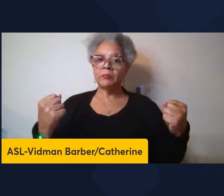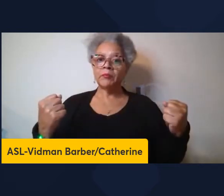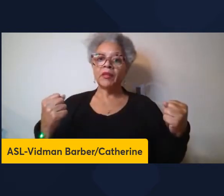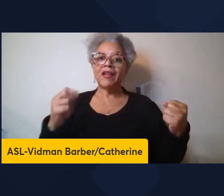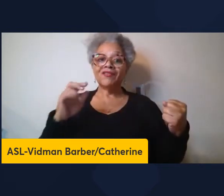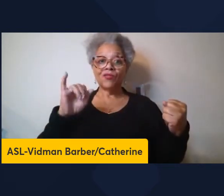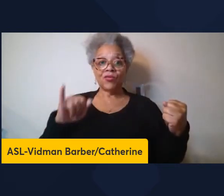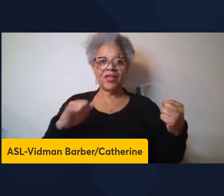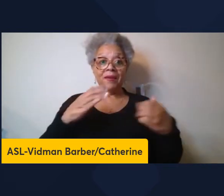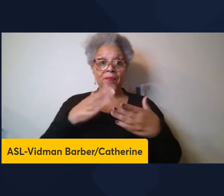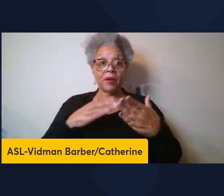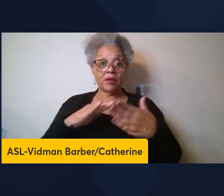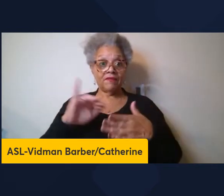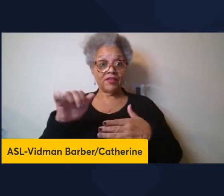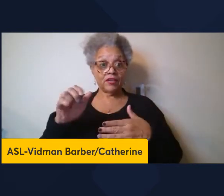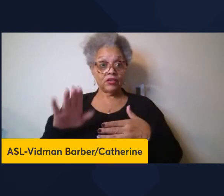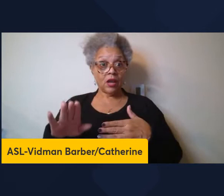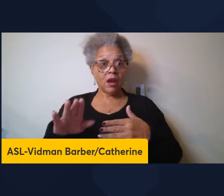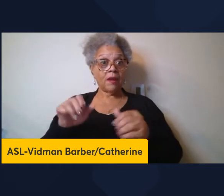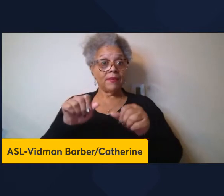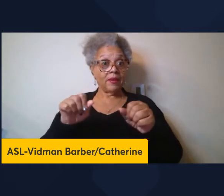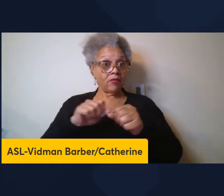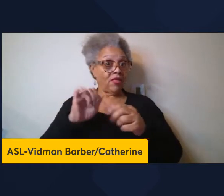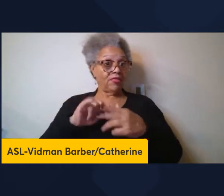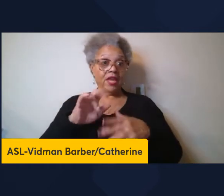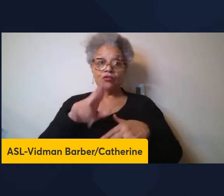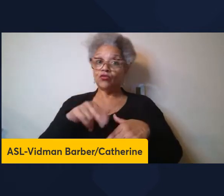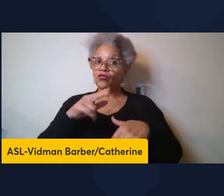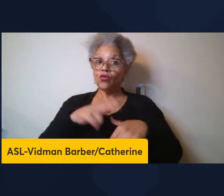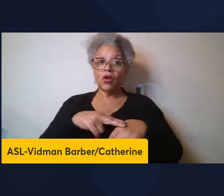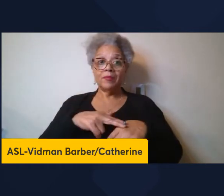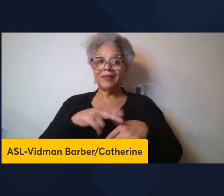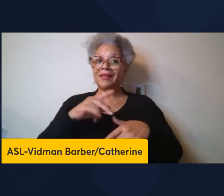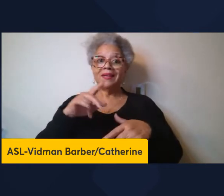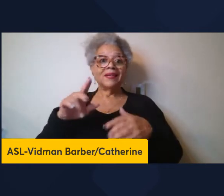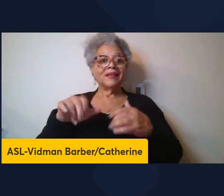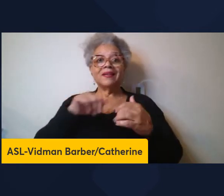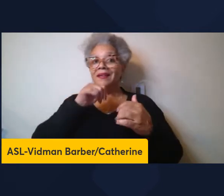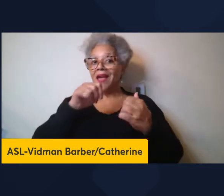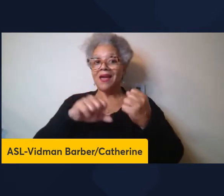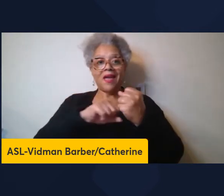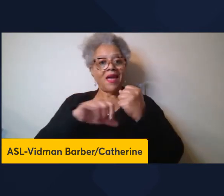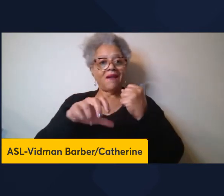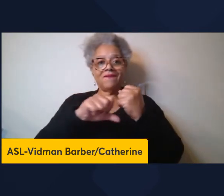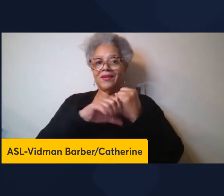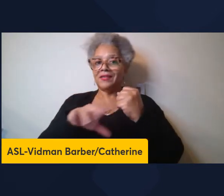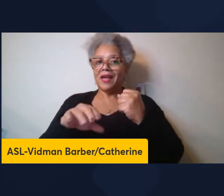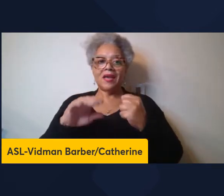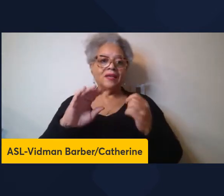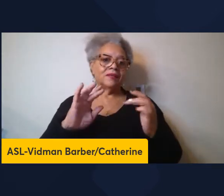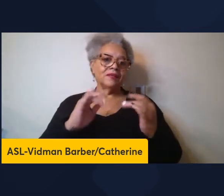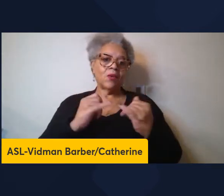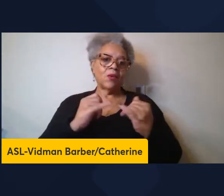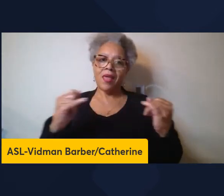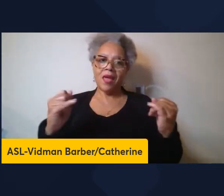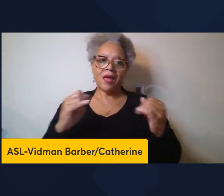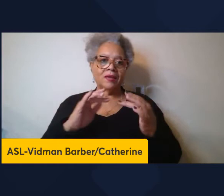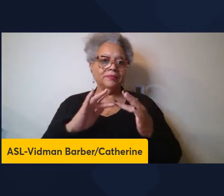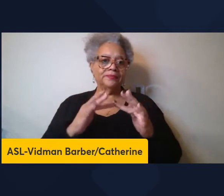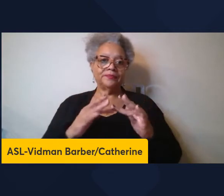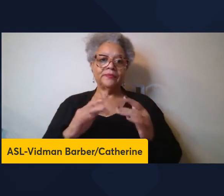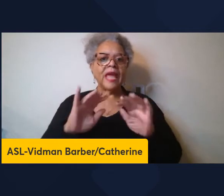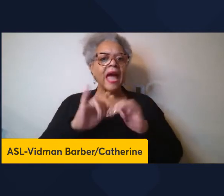part of the job market that is usually not advertised online. So, how do you get started with